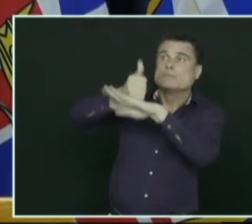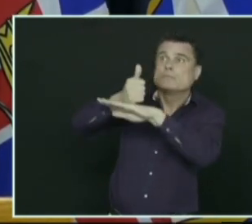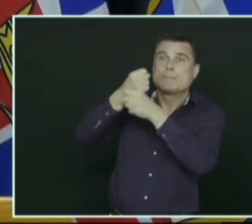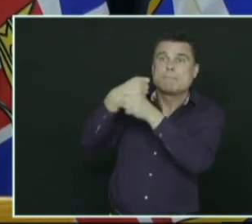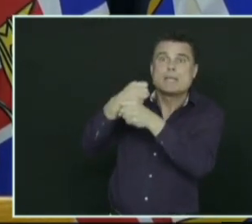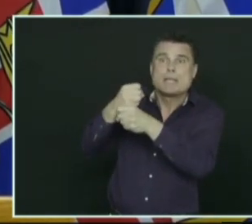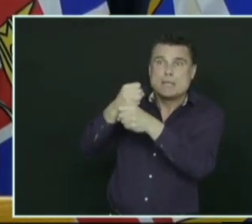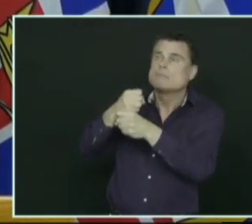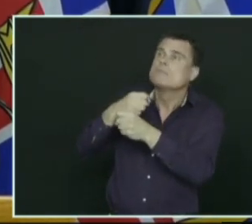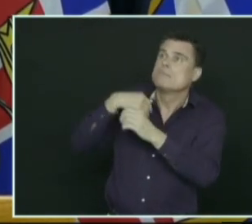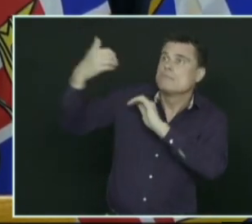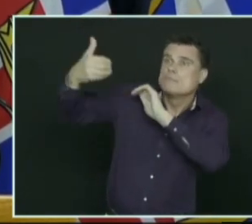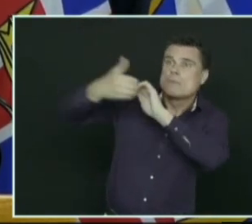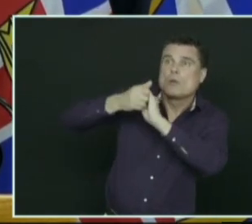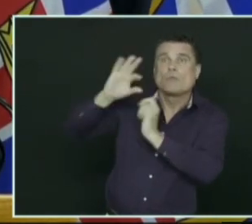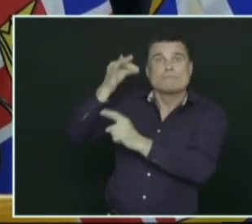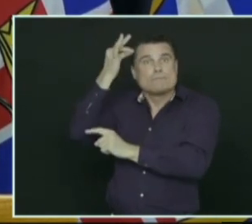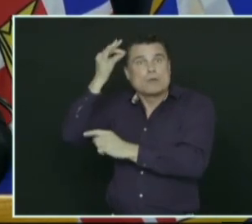areas of the health system